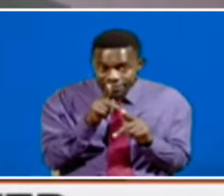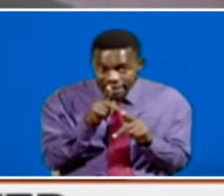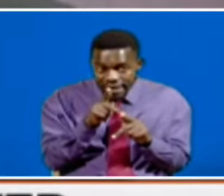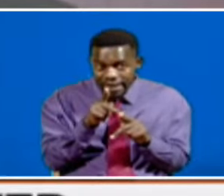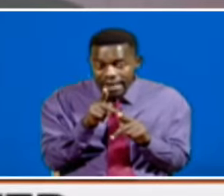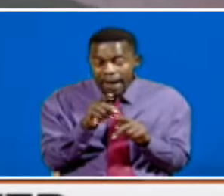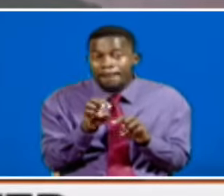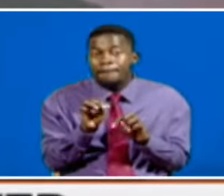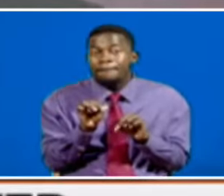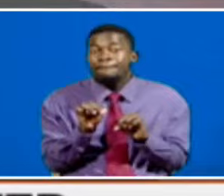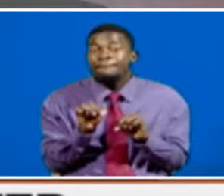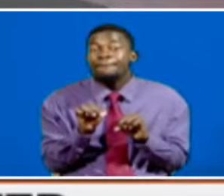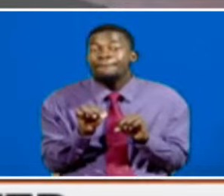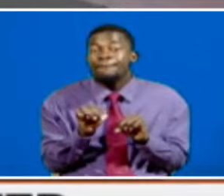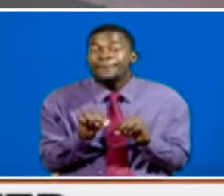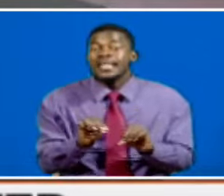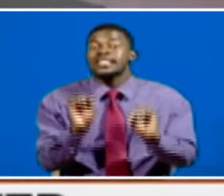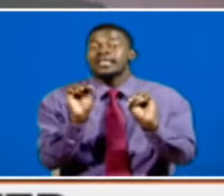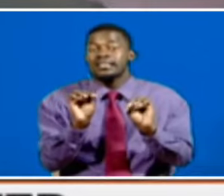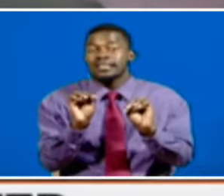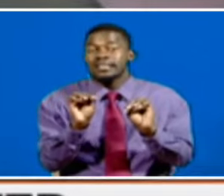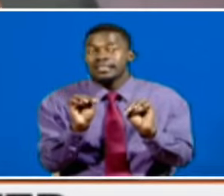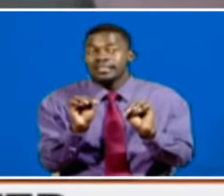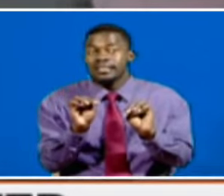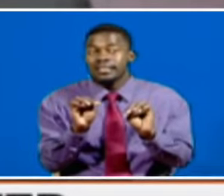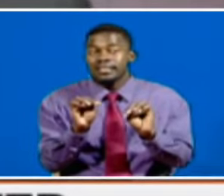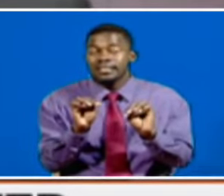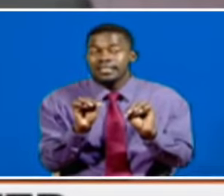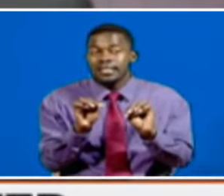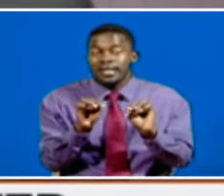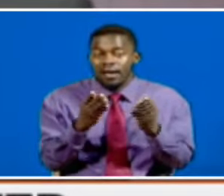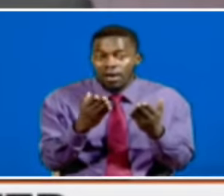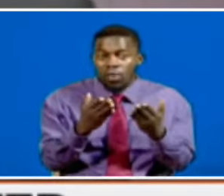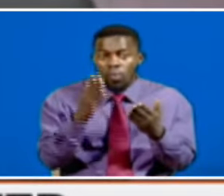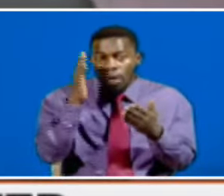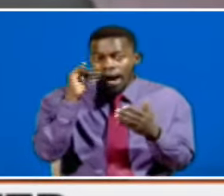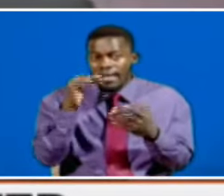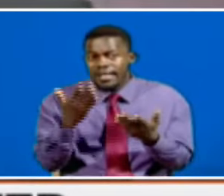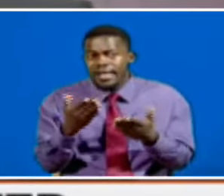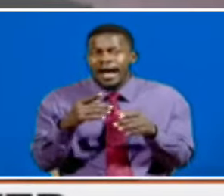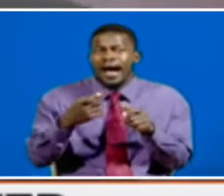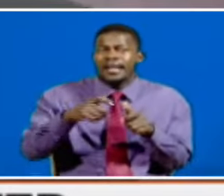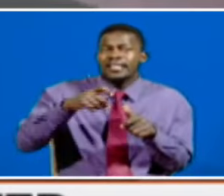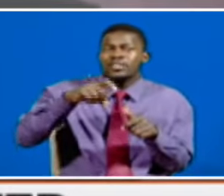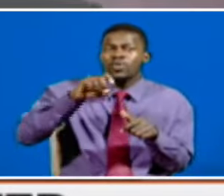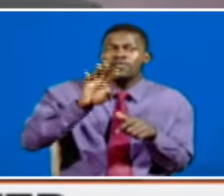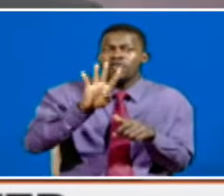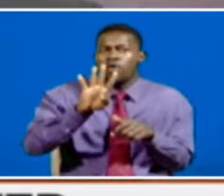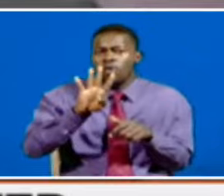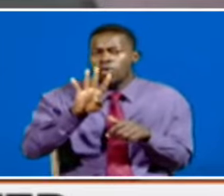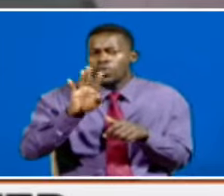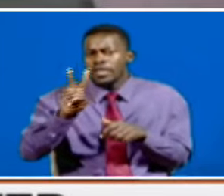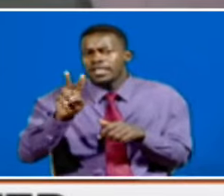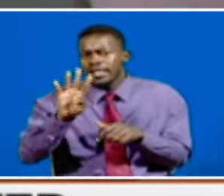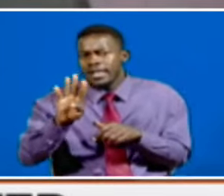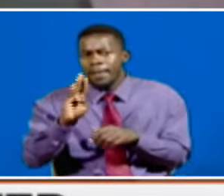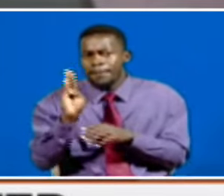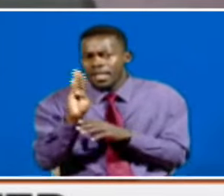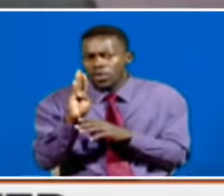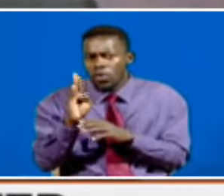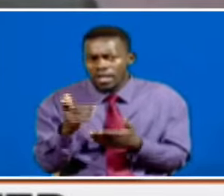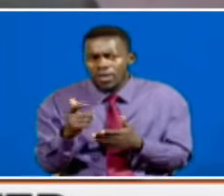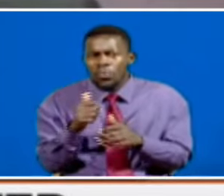yeah, so that you're not just approving a blanket increase of 324 billion shillings. Which